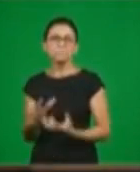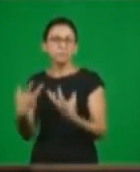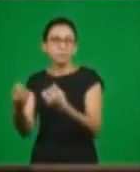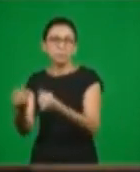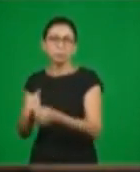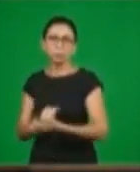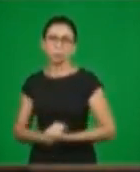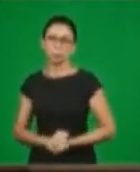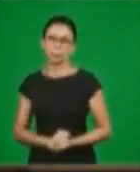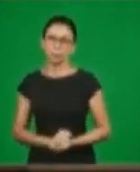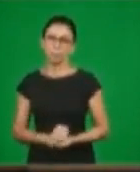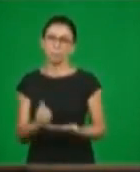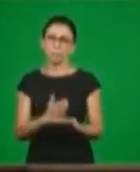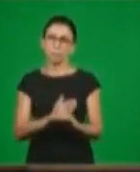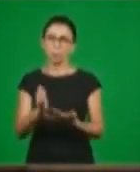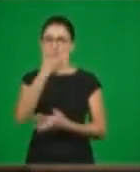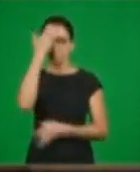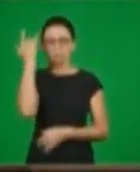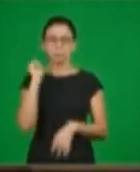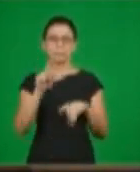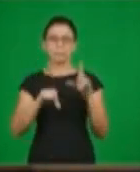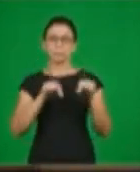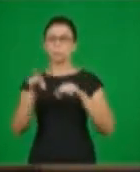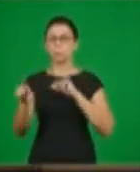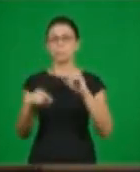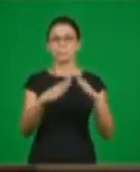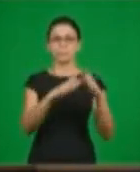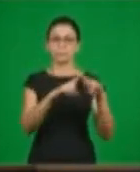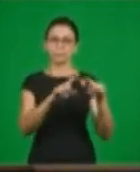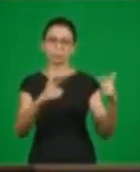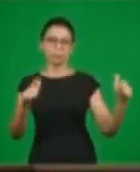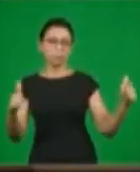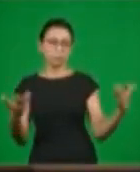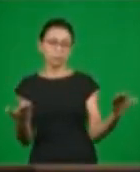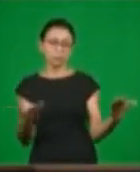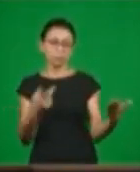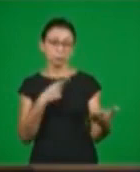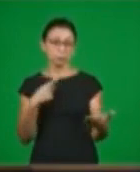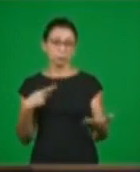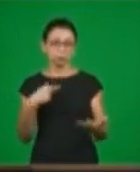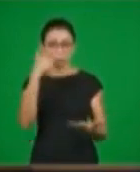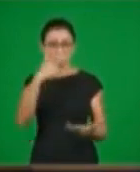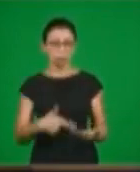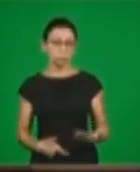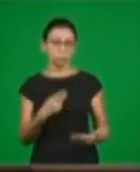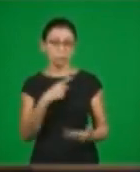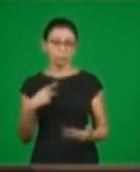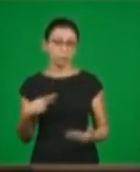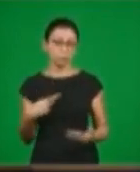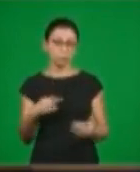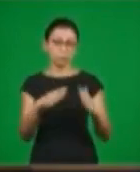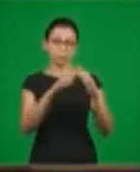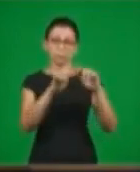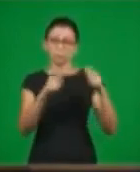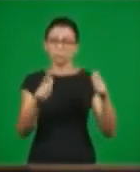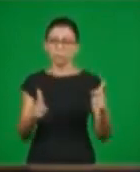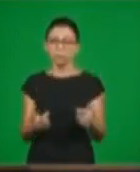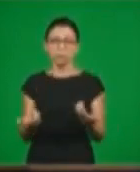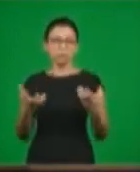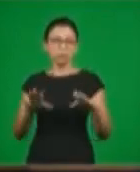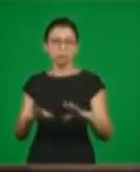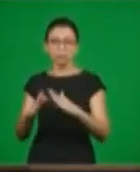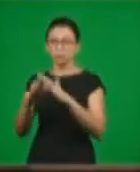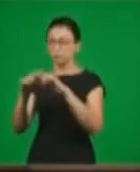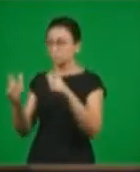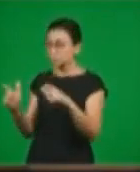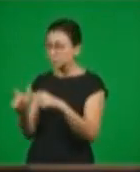So, people that think that if they take them away from one church, they'll die spiritually, they